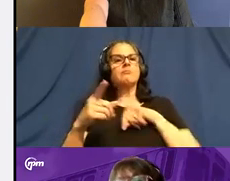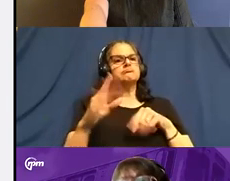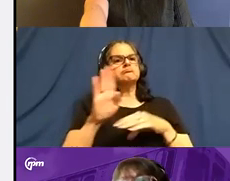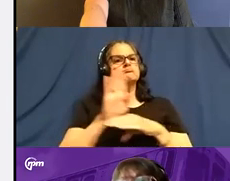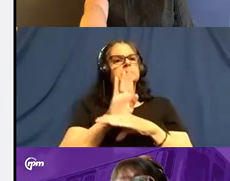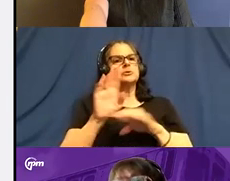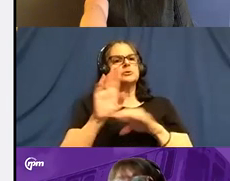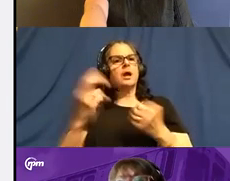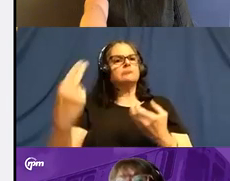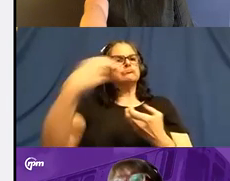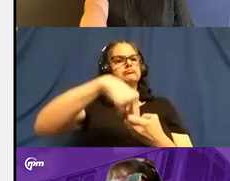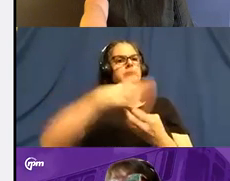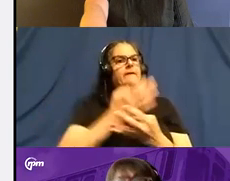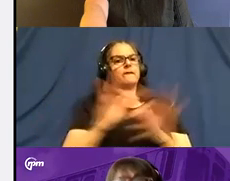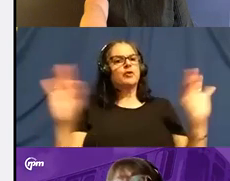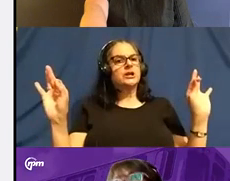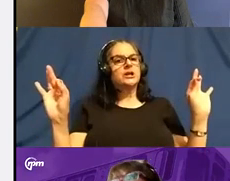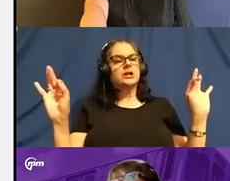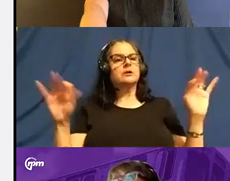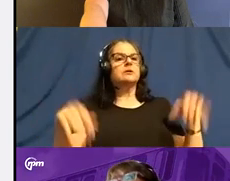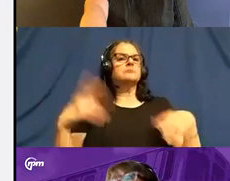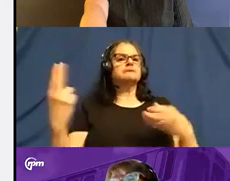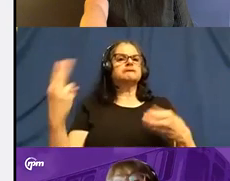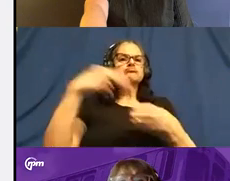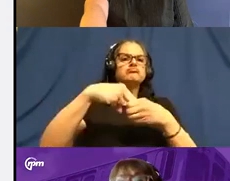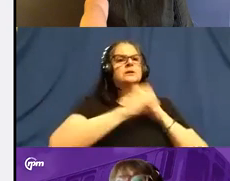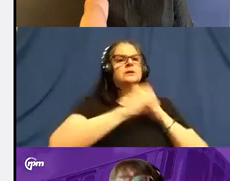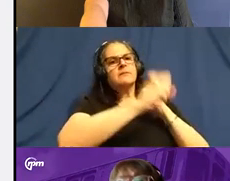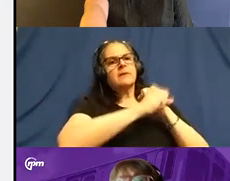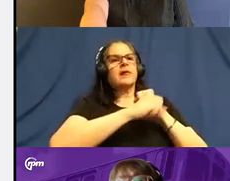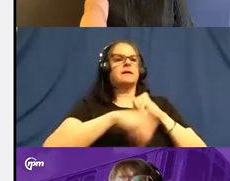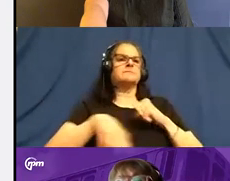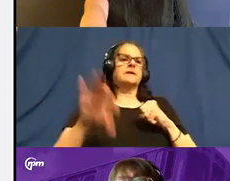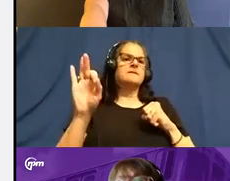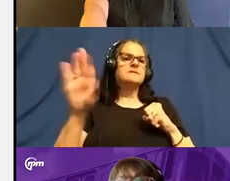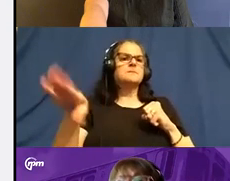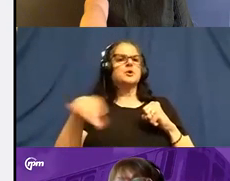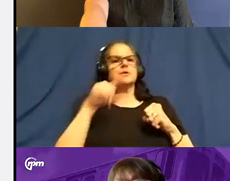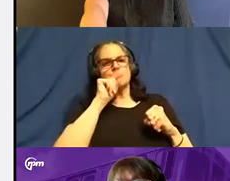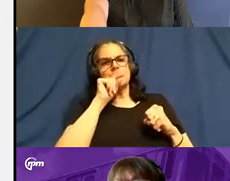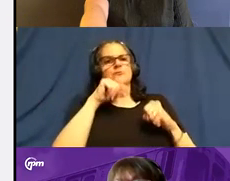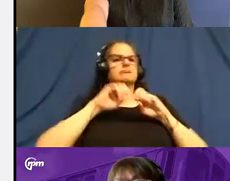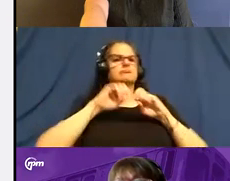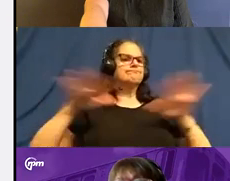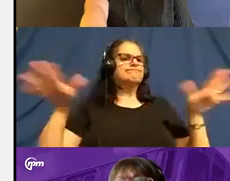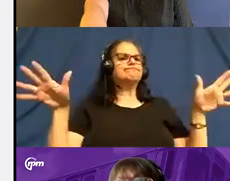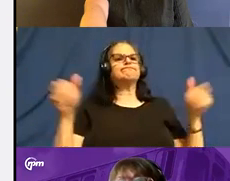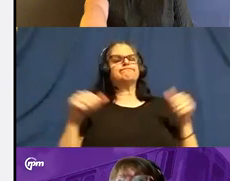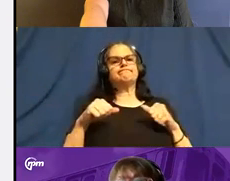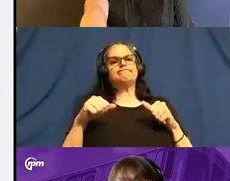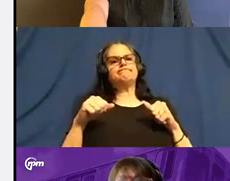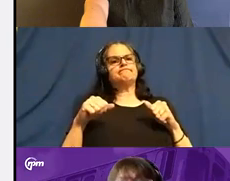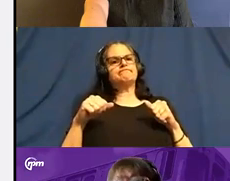social media promotion, events, be a part of a really cool web portal that we'll create that